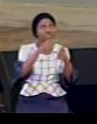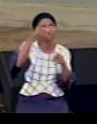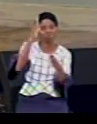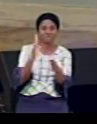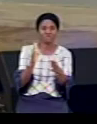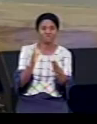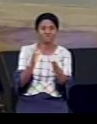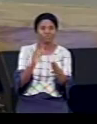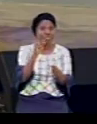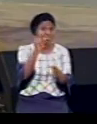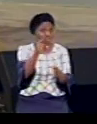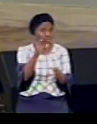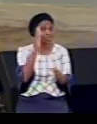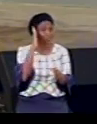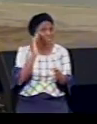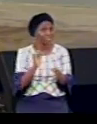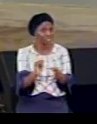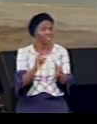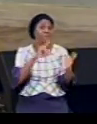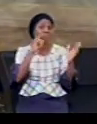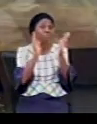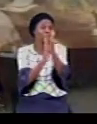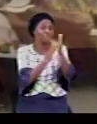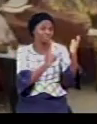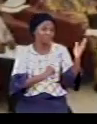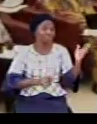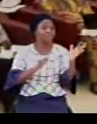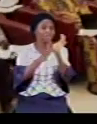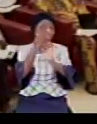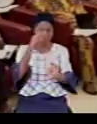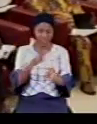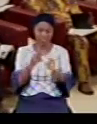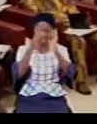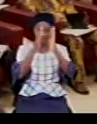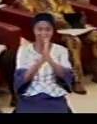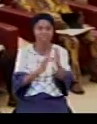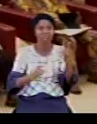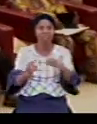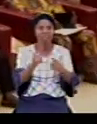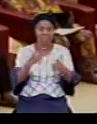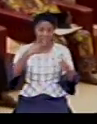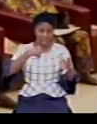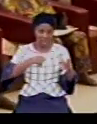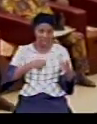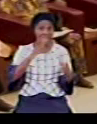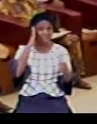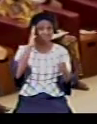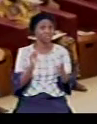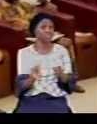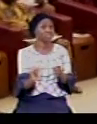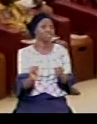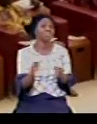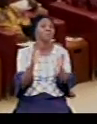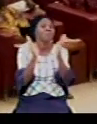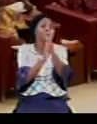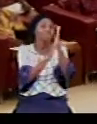You will yet praise the Lord. I will yet praise the